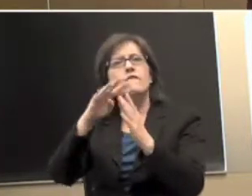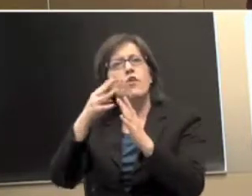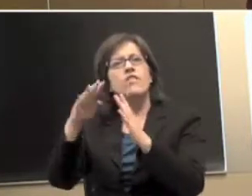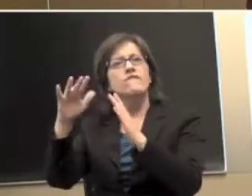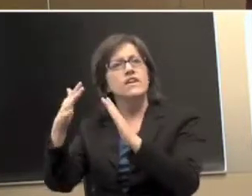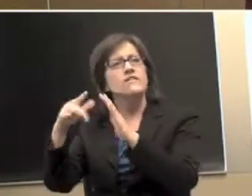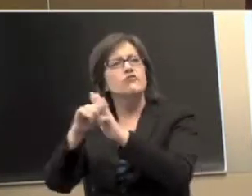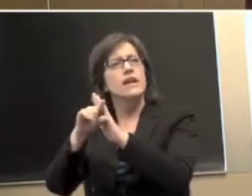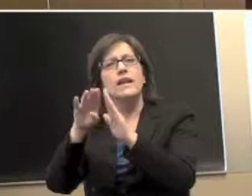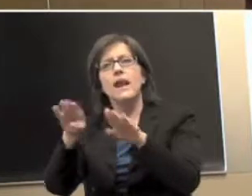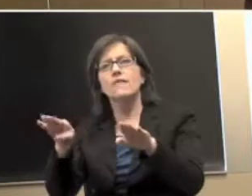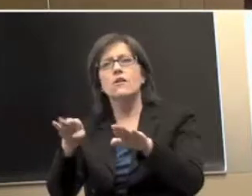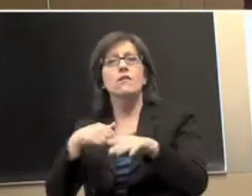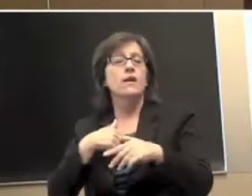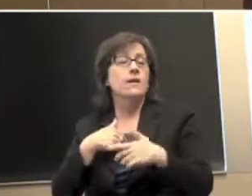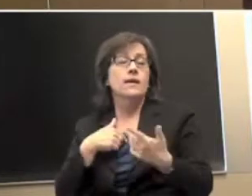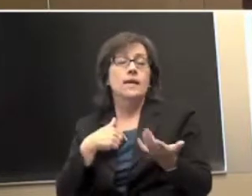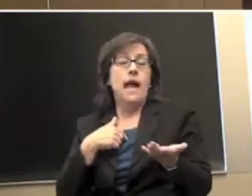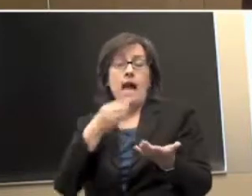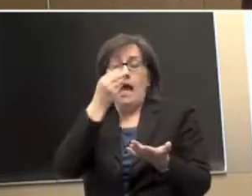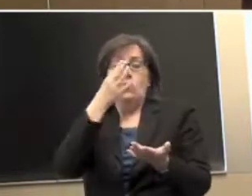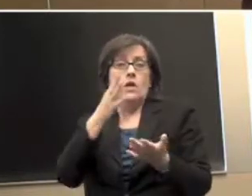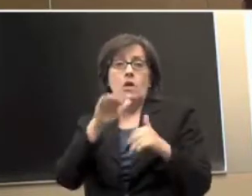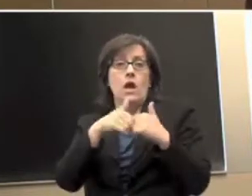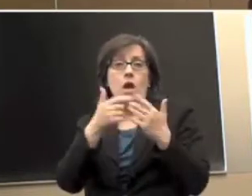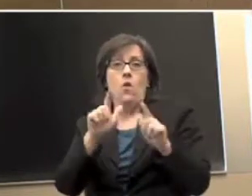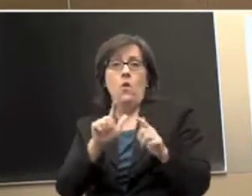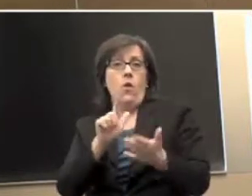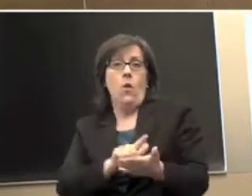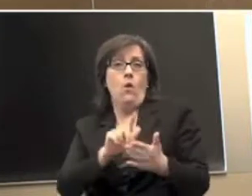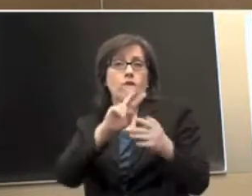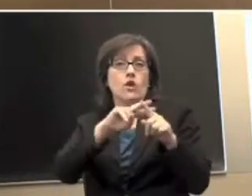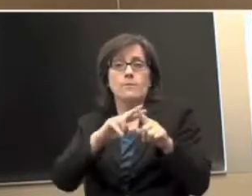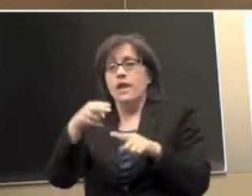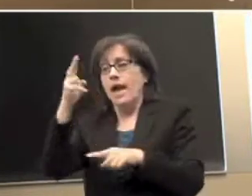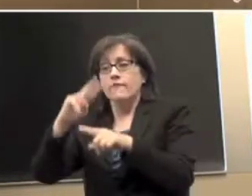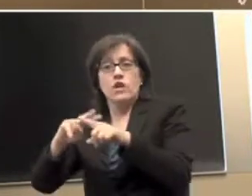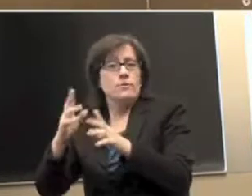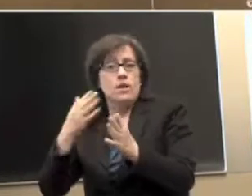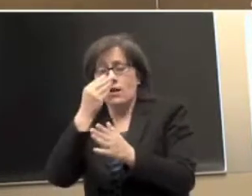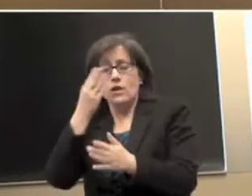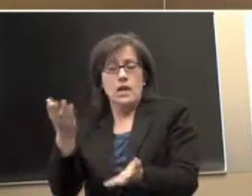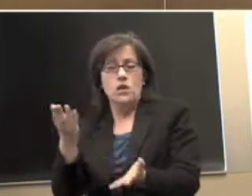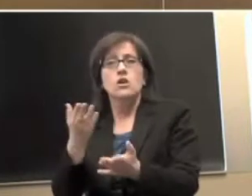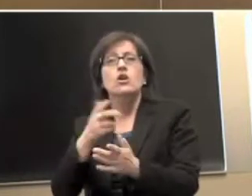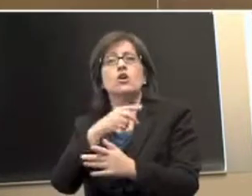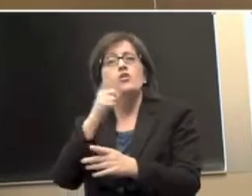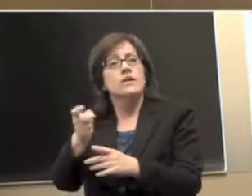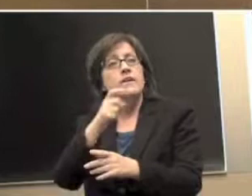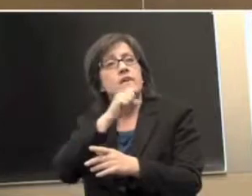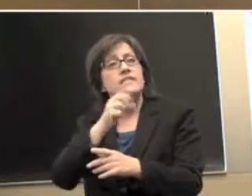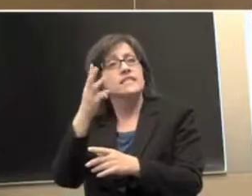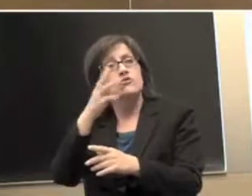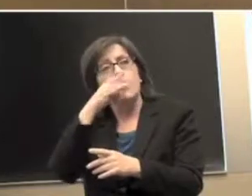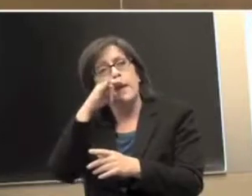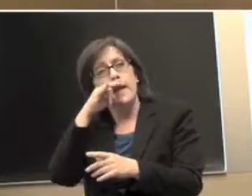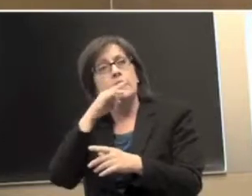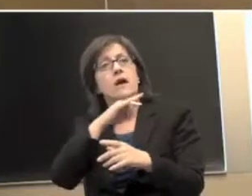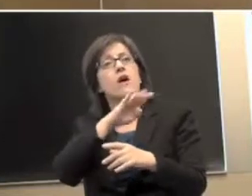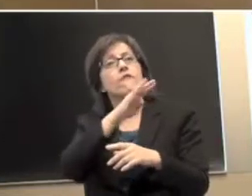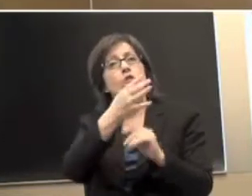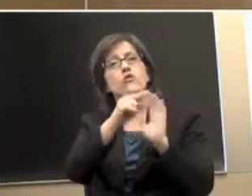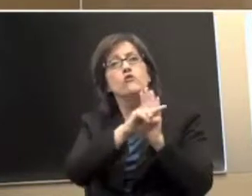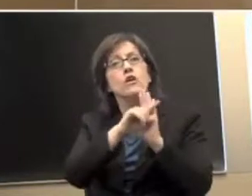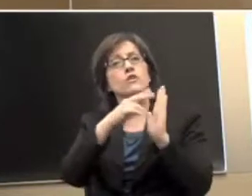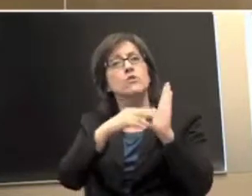grade level, and I don't care how low vocabulary, high interest the book is. You give a 16-year-old kid a 4th grade reader, they